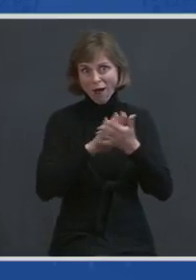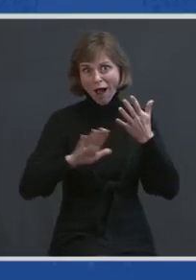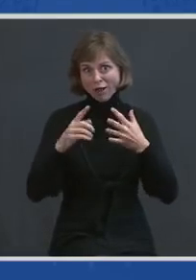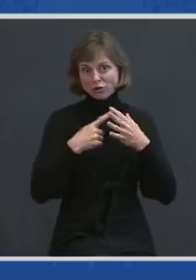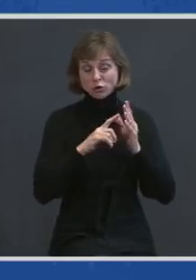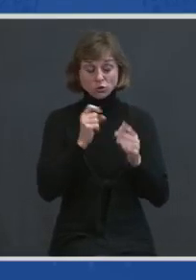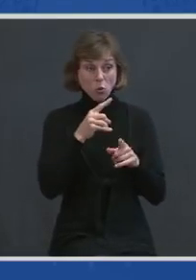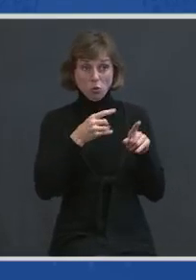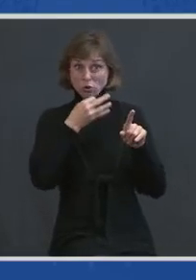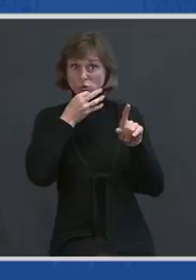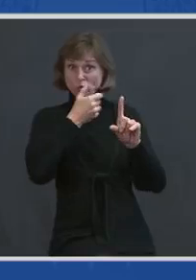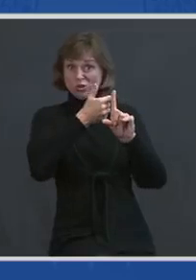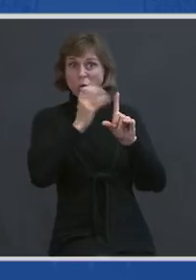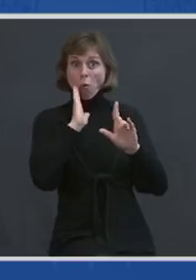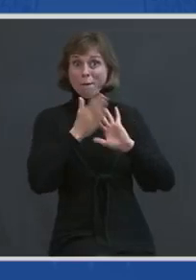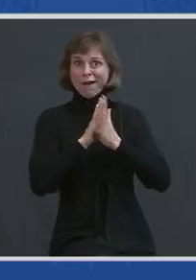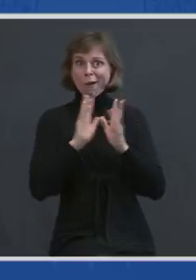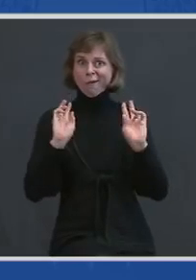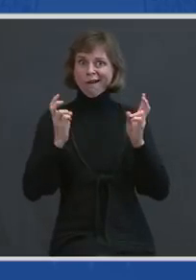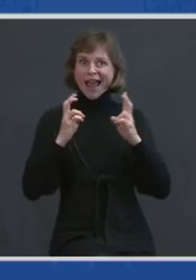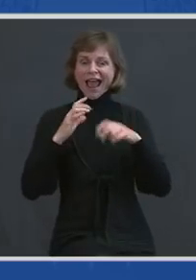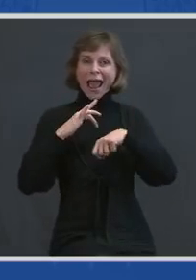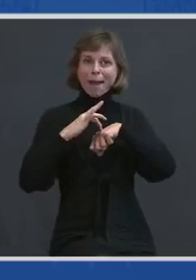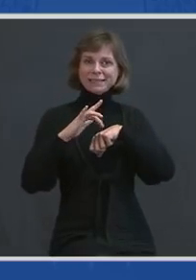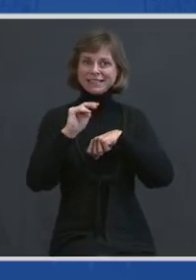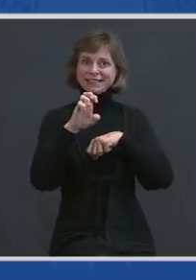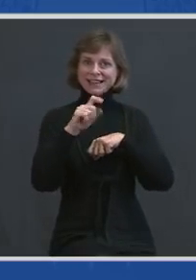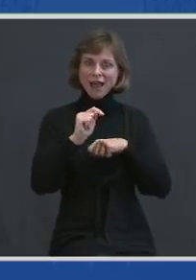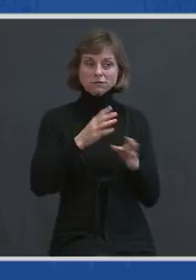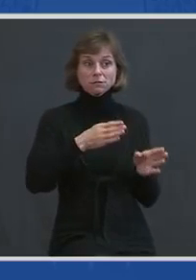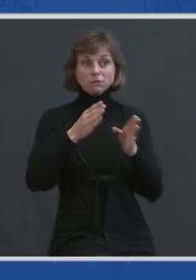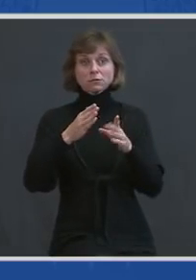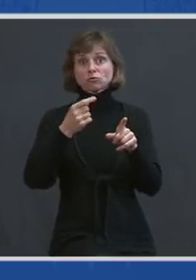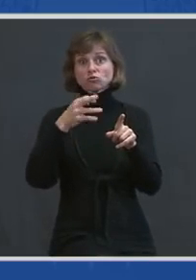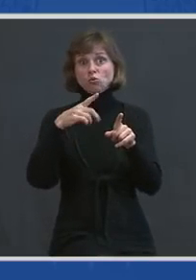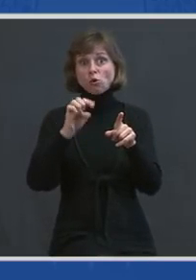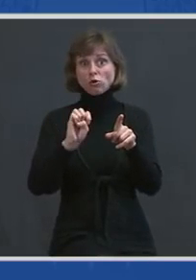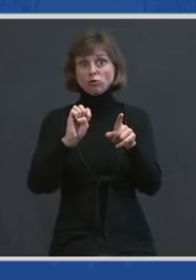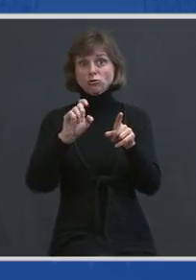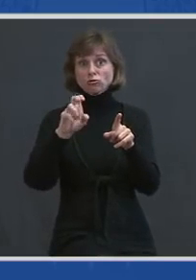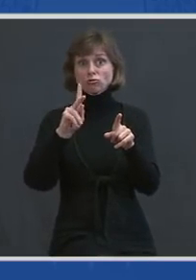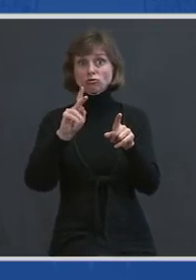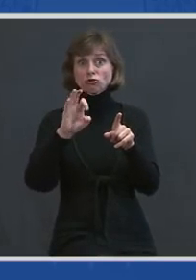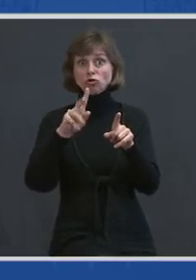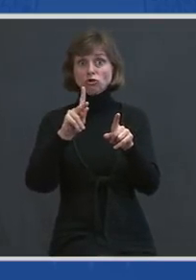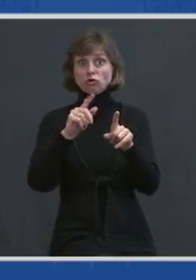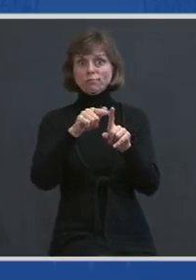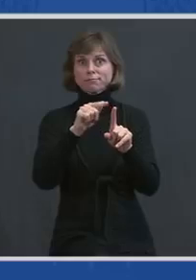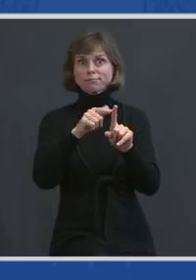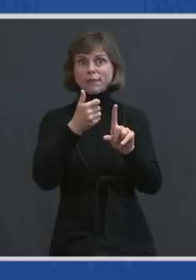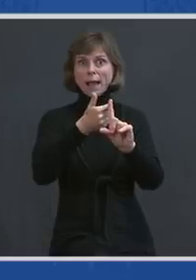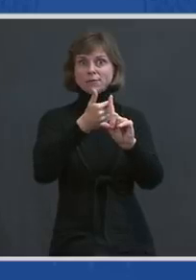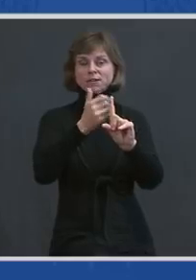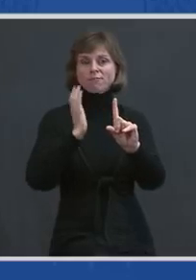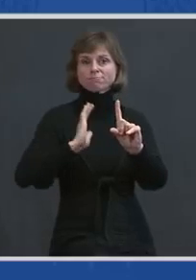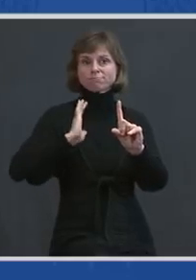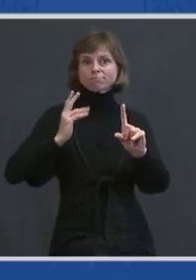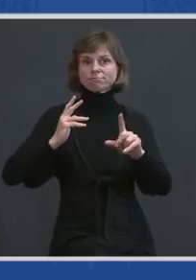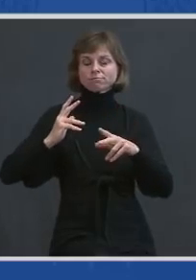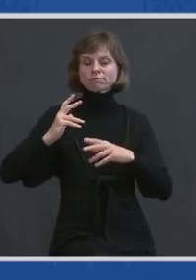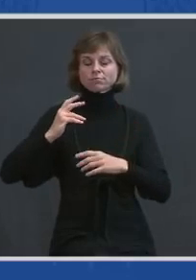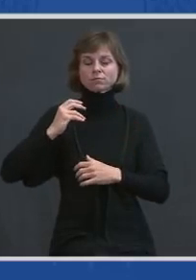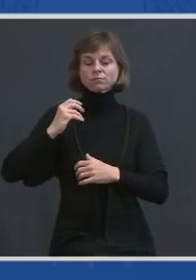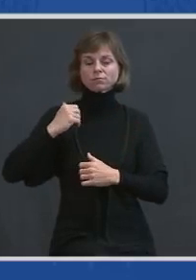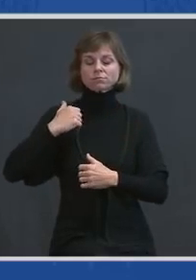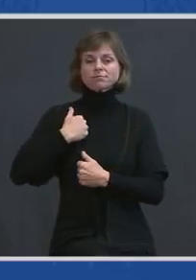nester. Then we have George Kerr, who served in the United States Navy for